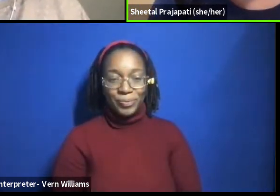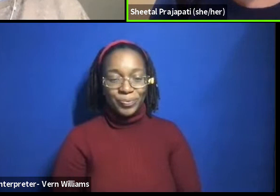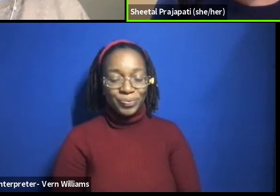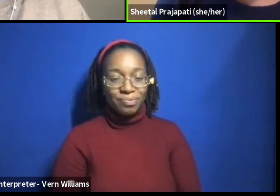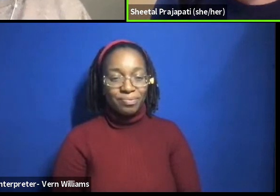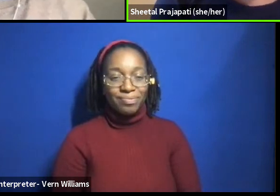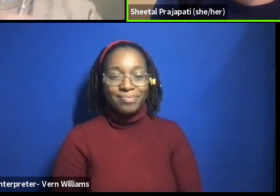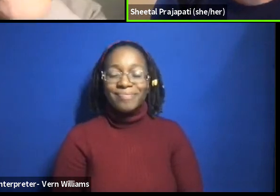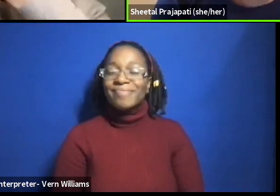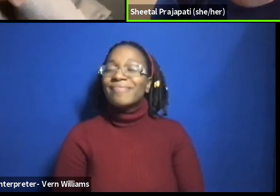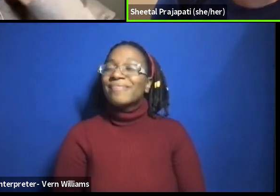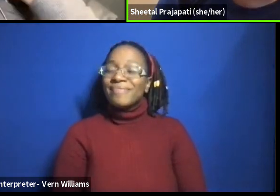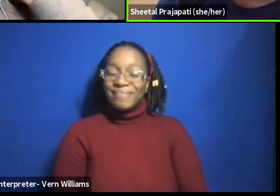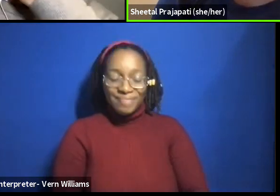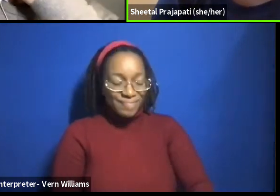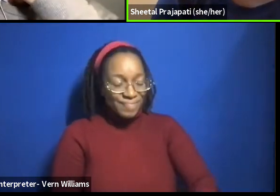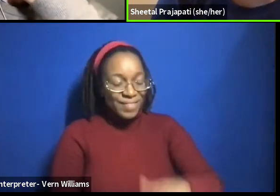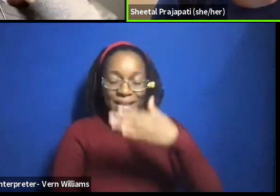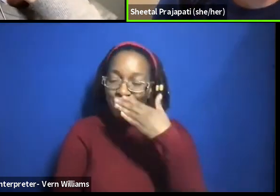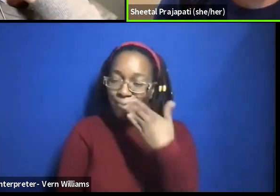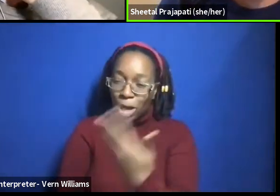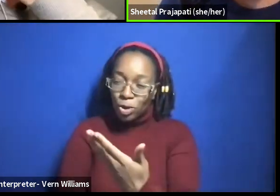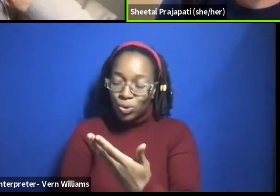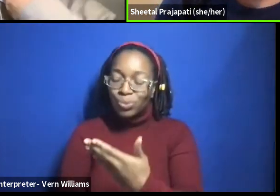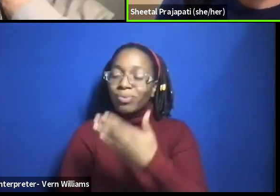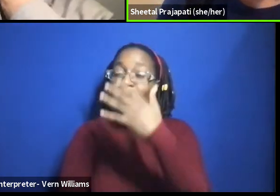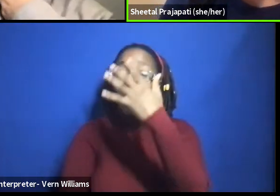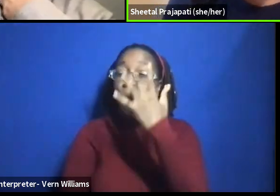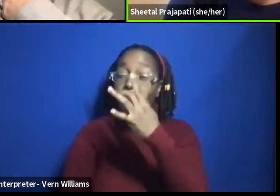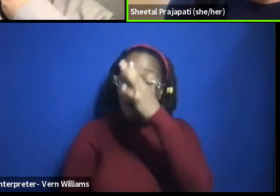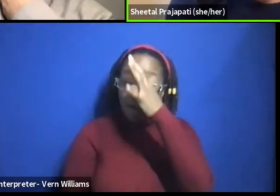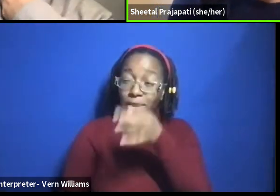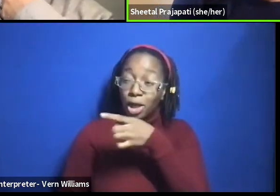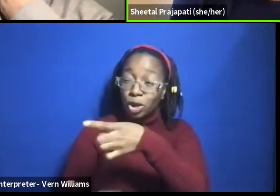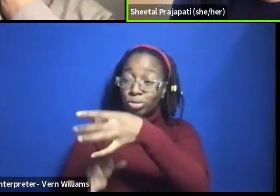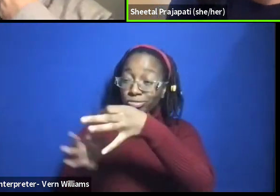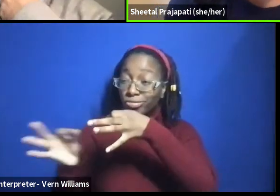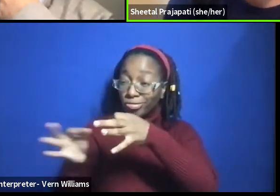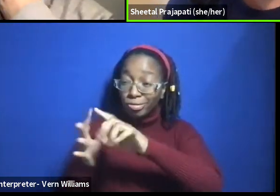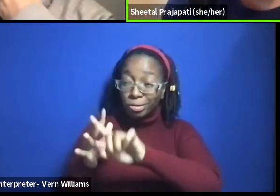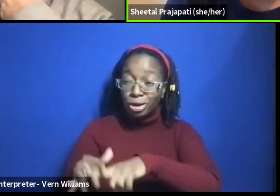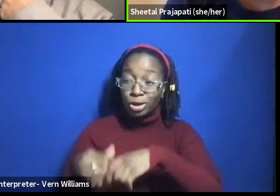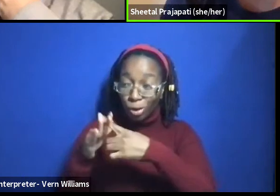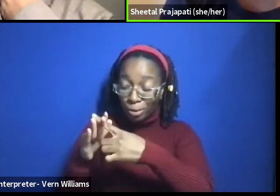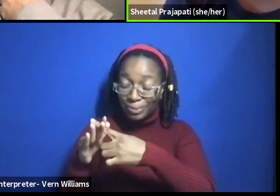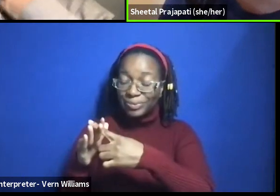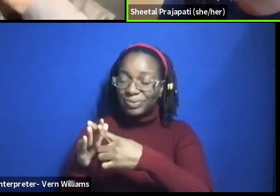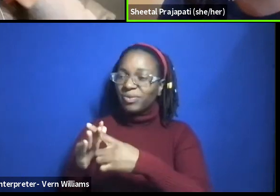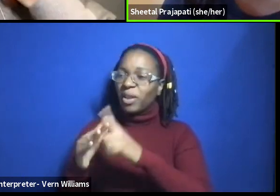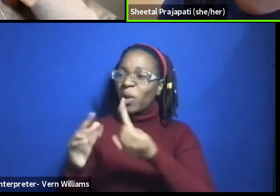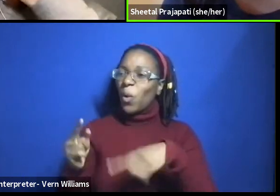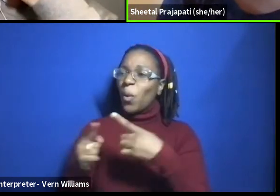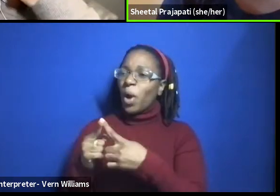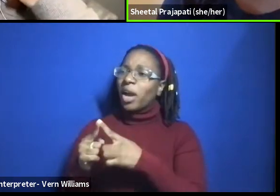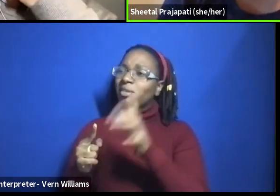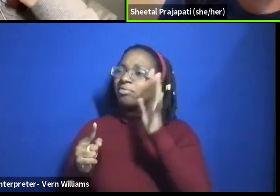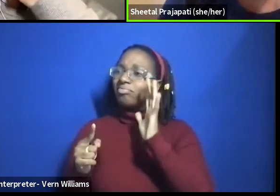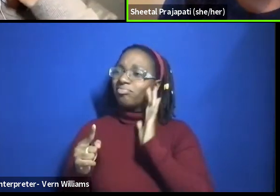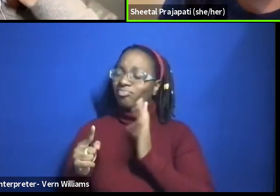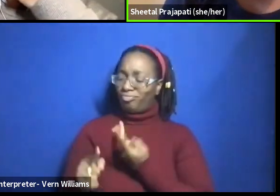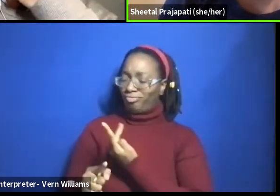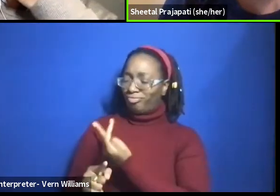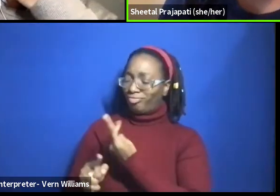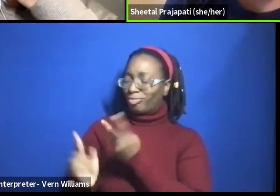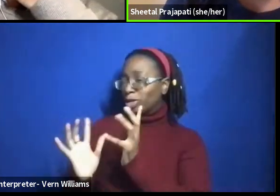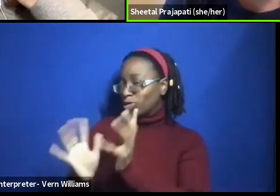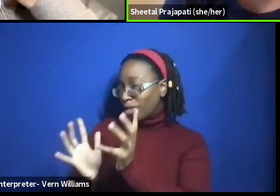Pablo to bring this up first was because when we were chatting about this conversation, I mentioned